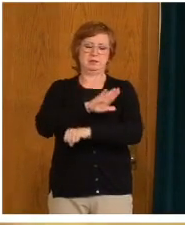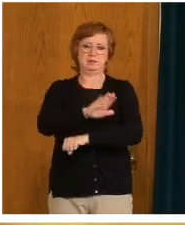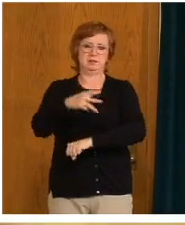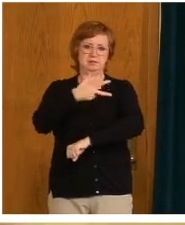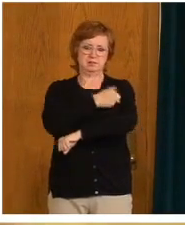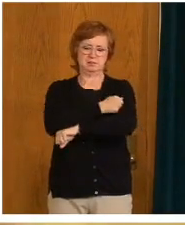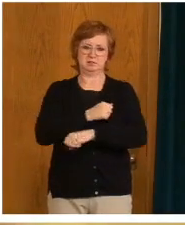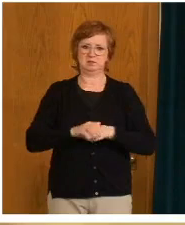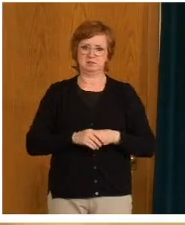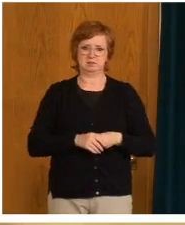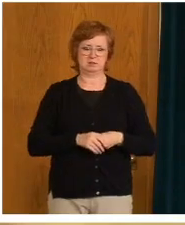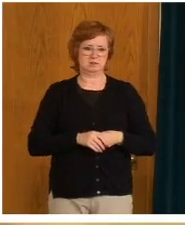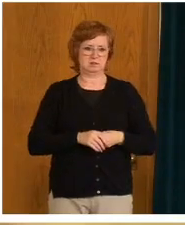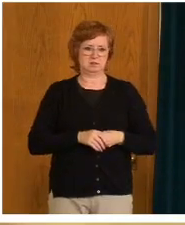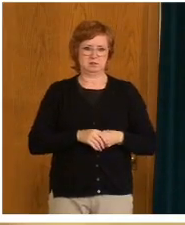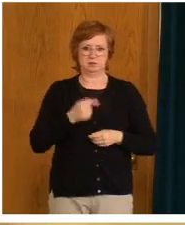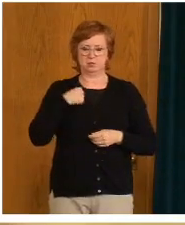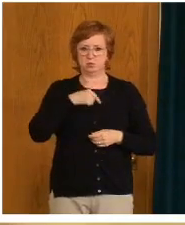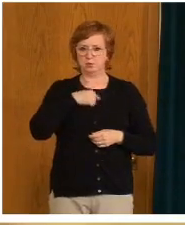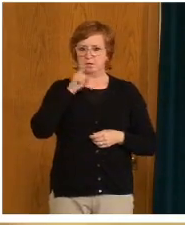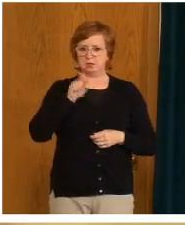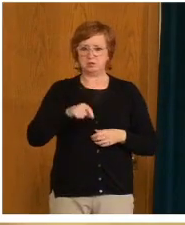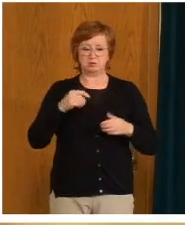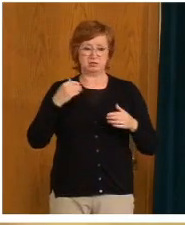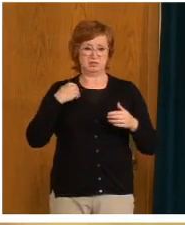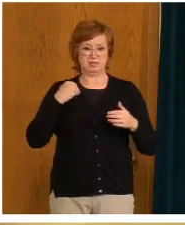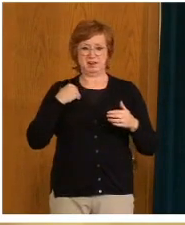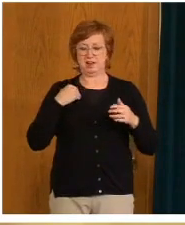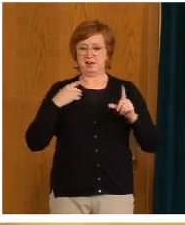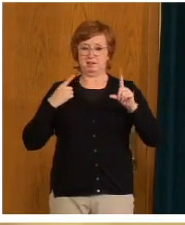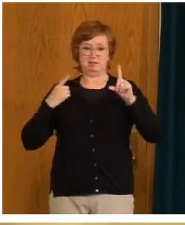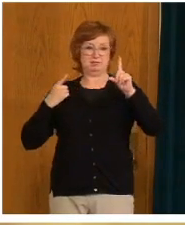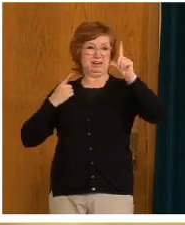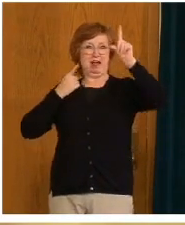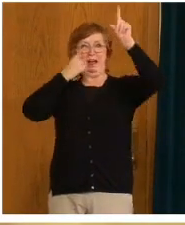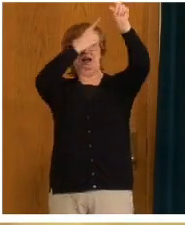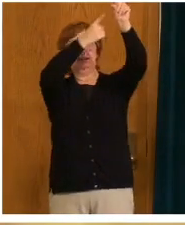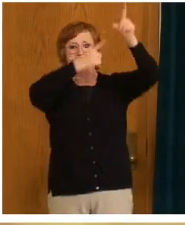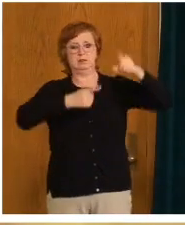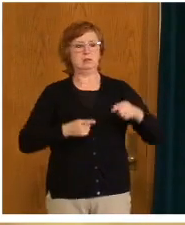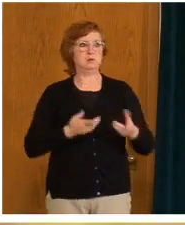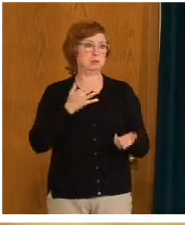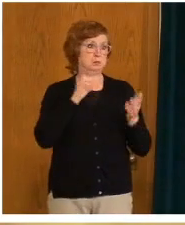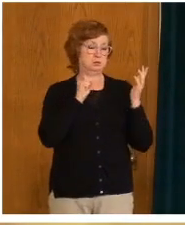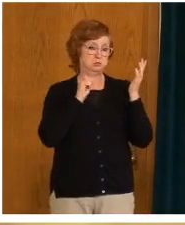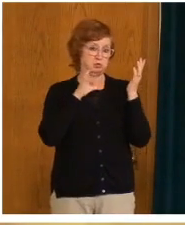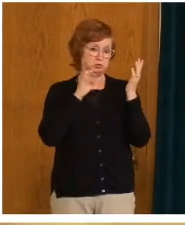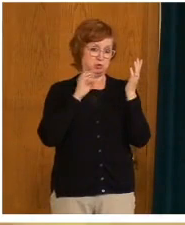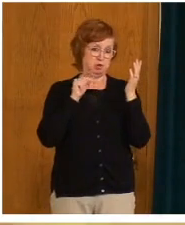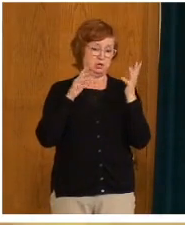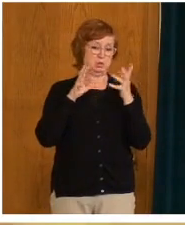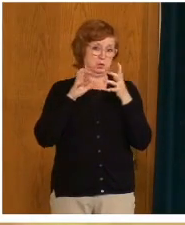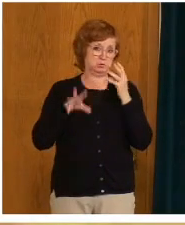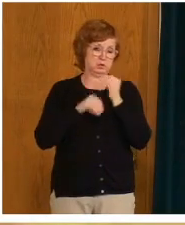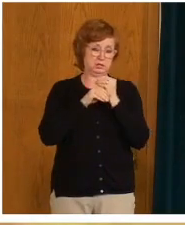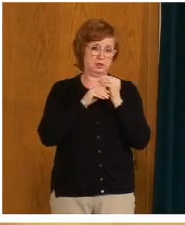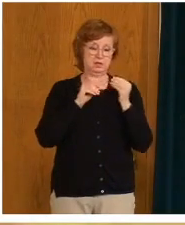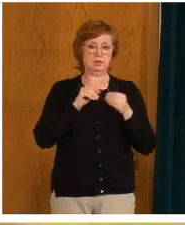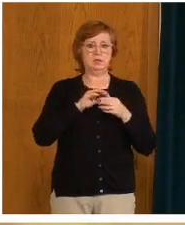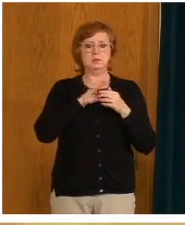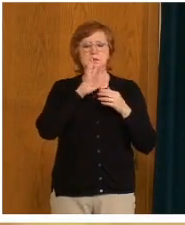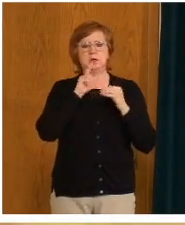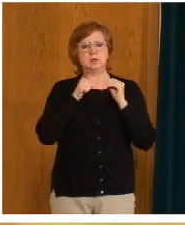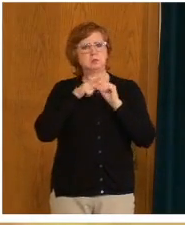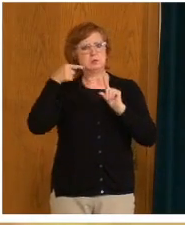to the point of virtually everyone making that choice. We were discussing earlier, and Scott, you might have a little bit to add just on the vaccine uptake, maybe